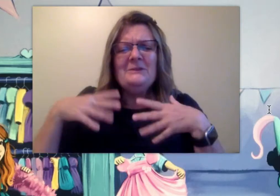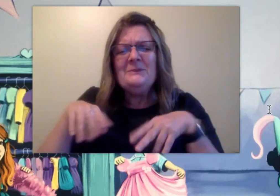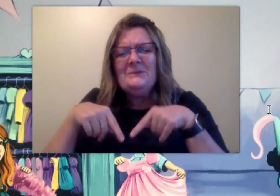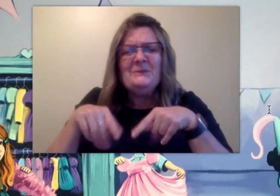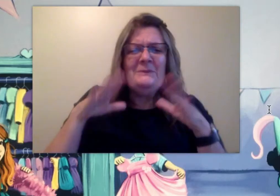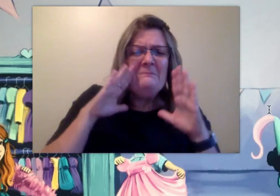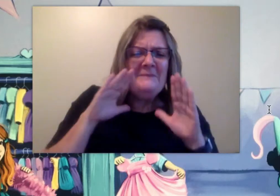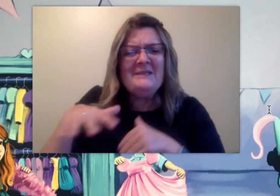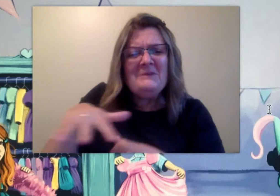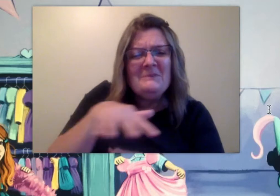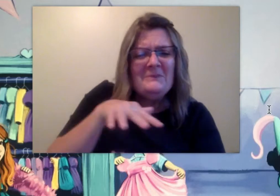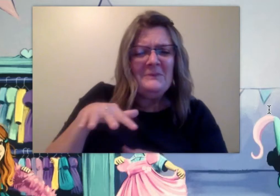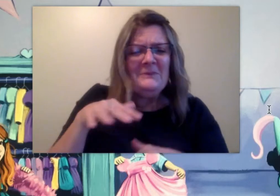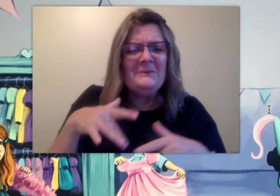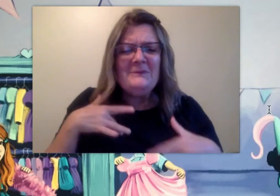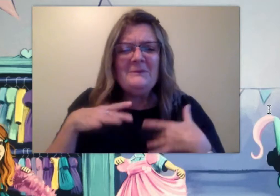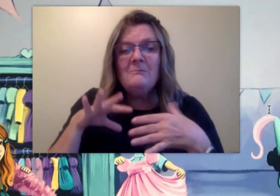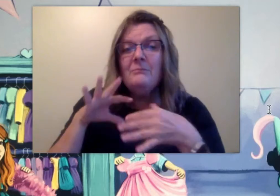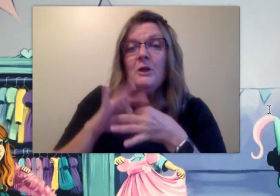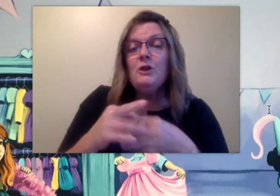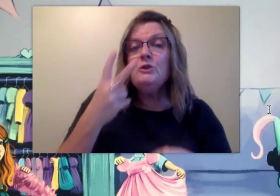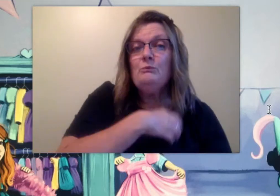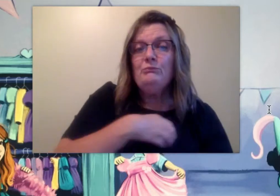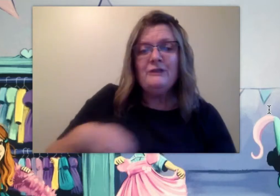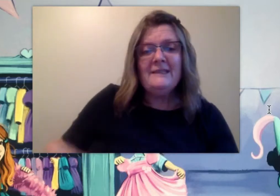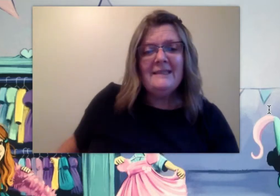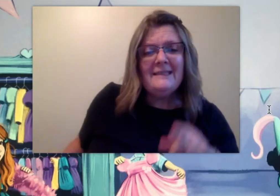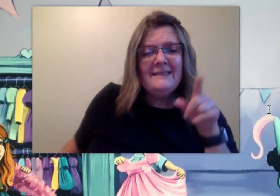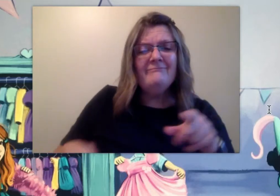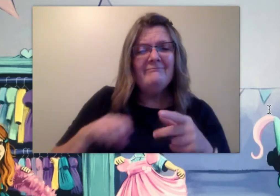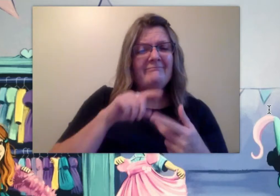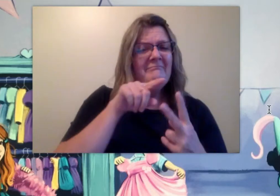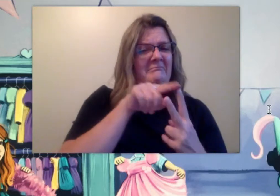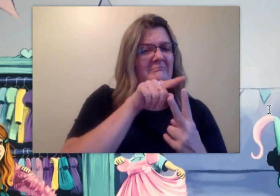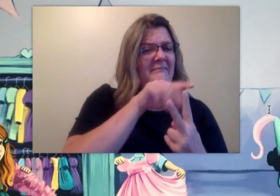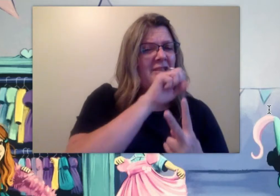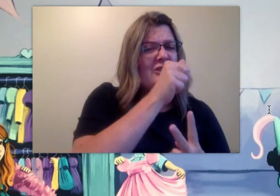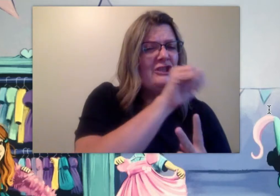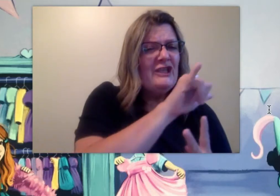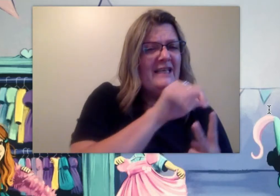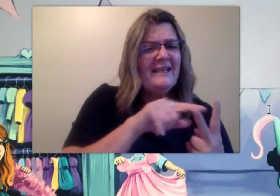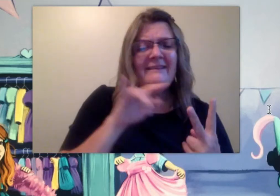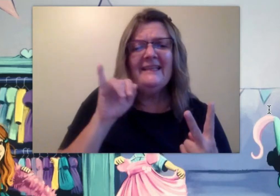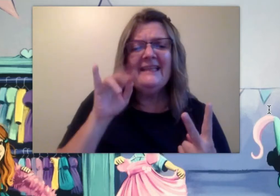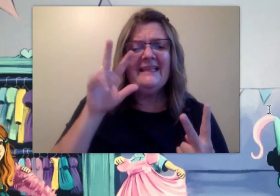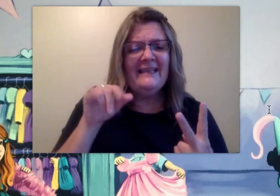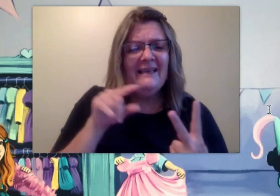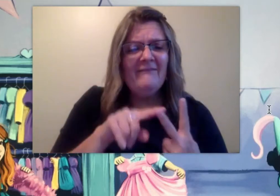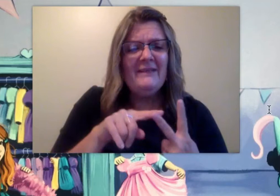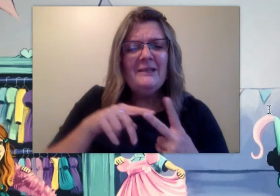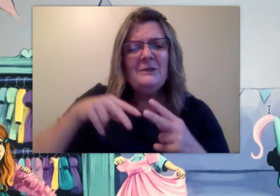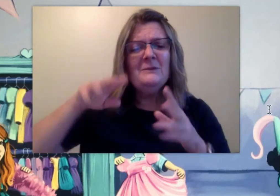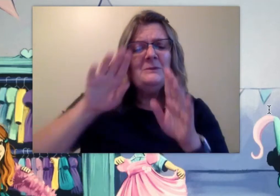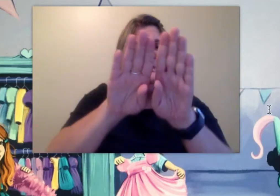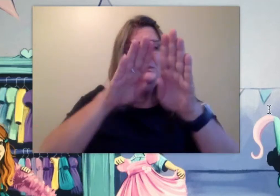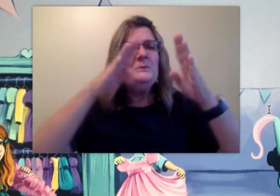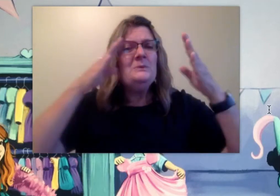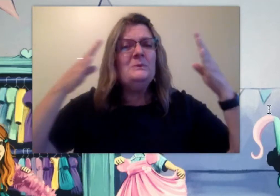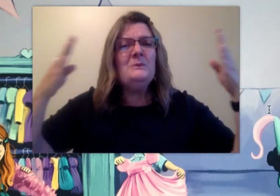bedroom that belonged to two princesses. Shay and Ivy swung open their